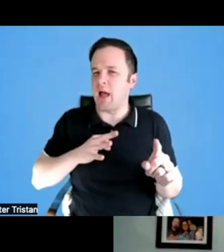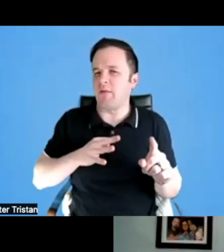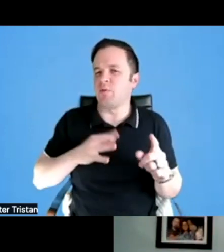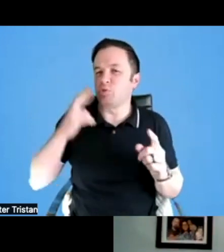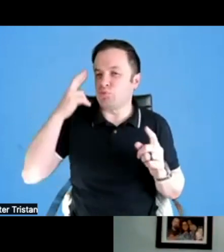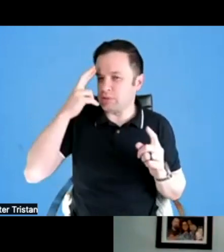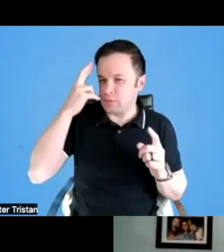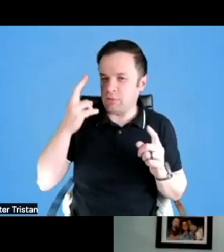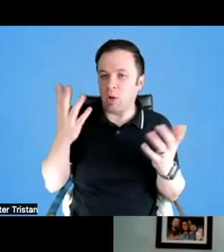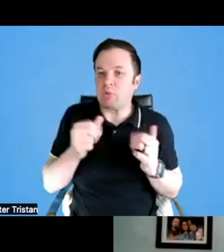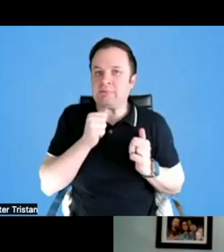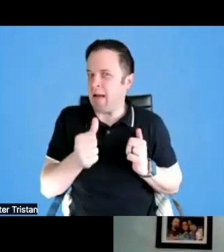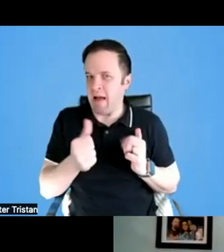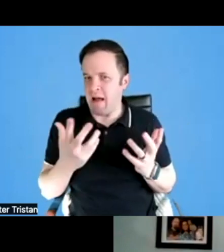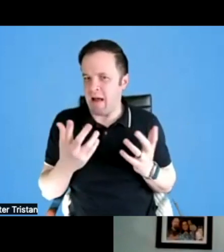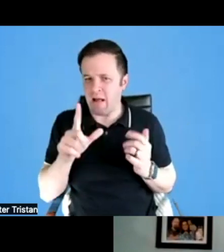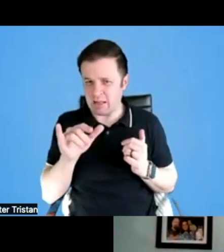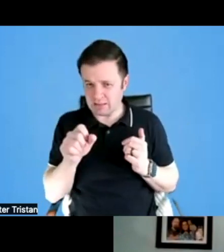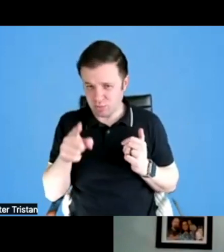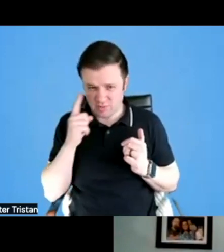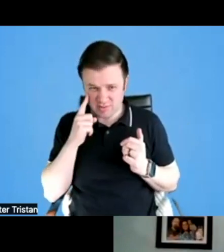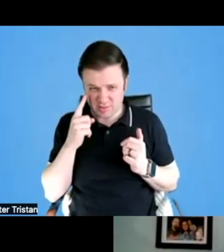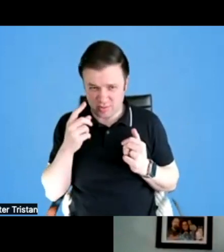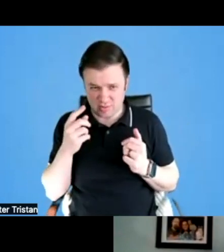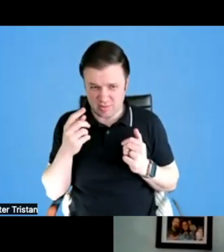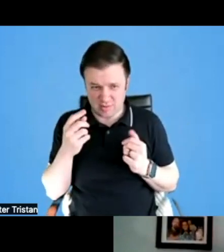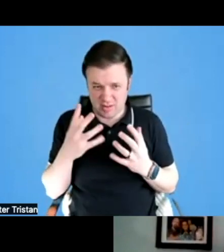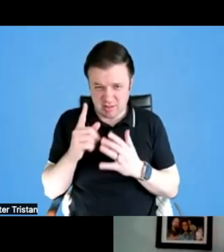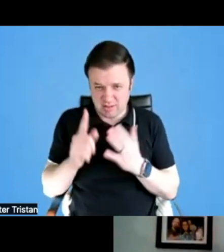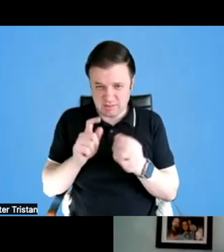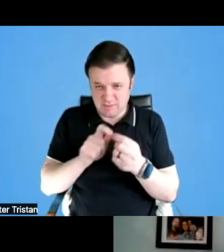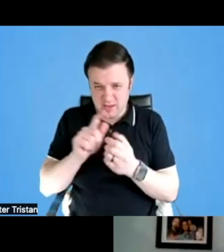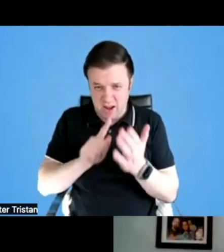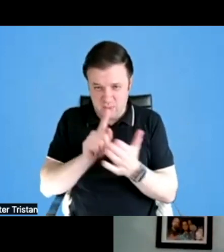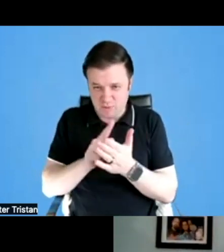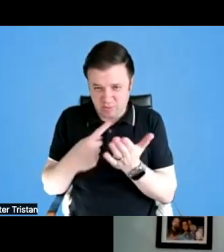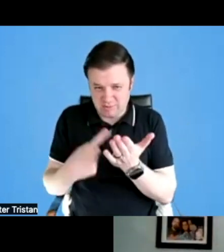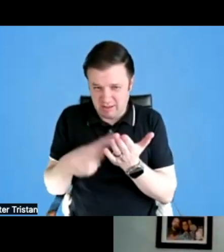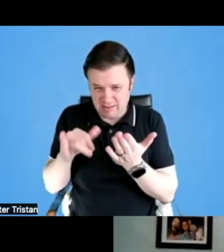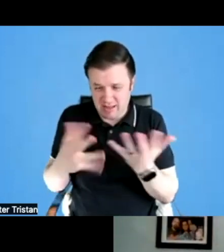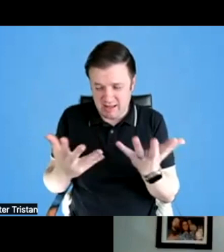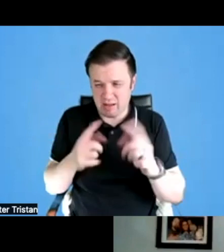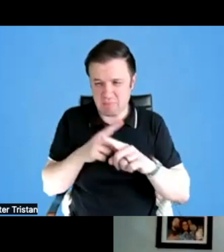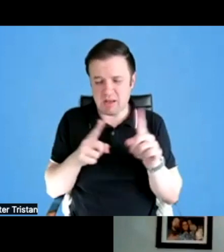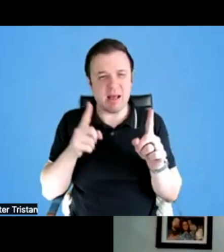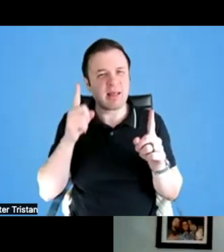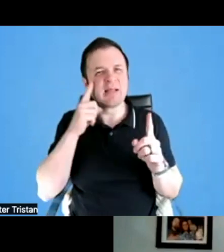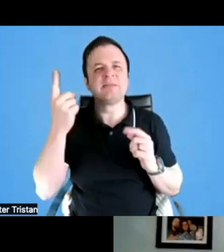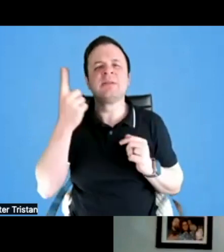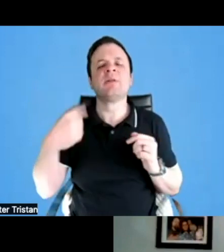But I don't know, Lisa, do we spend any hour at Safe Horizon not talking about this? That I think it's just something that